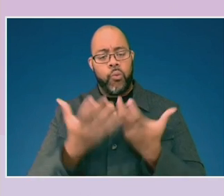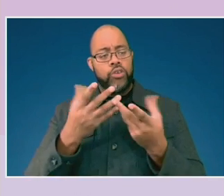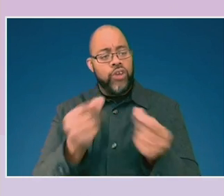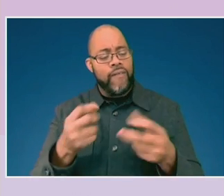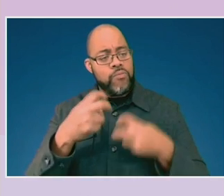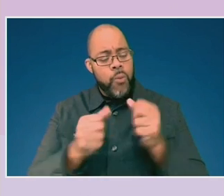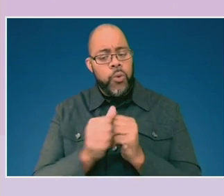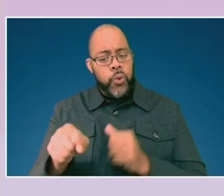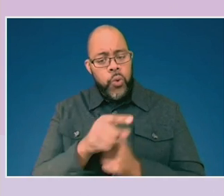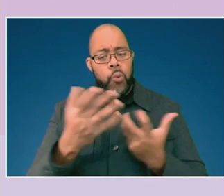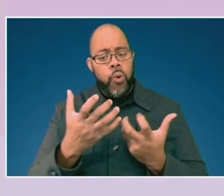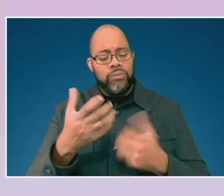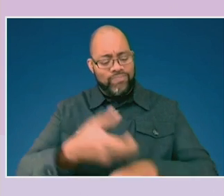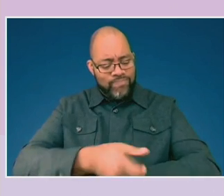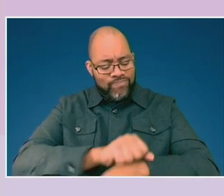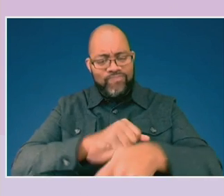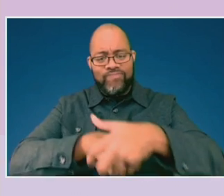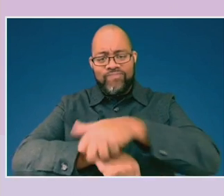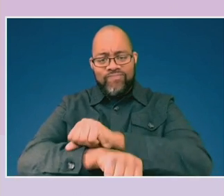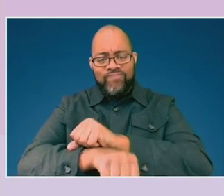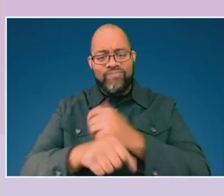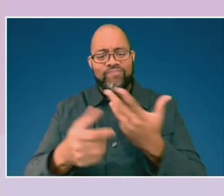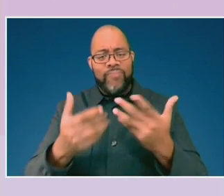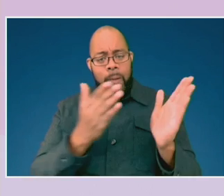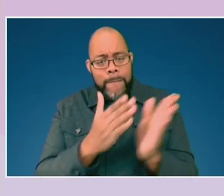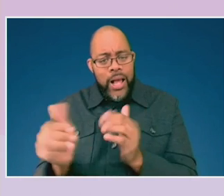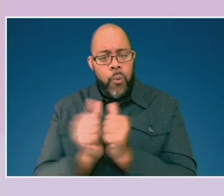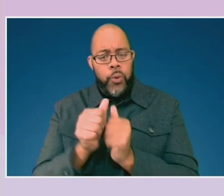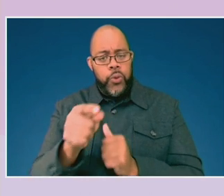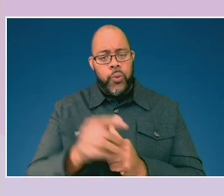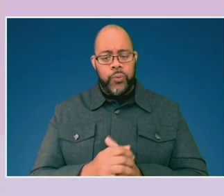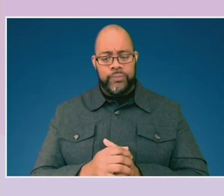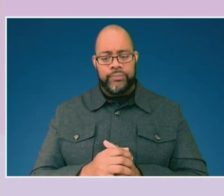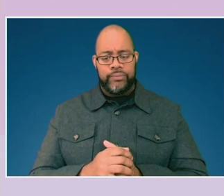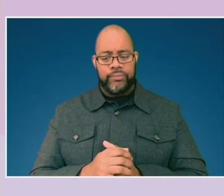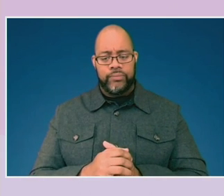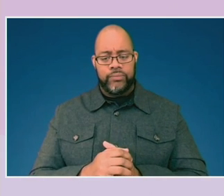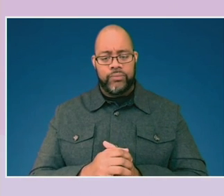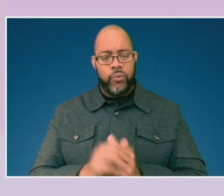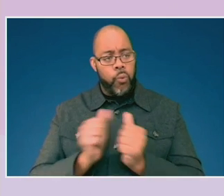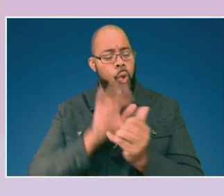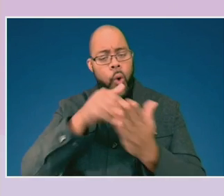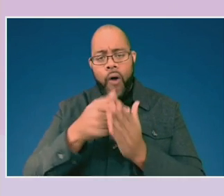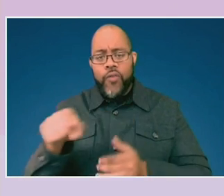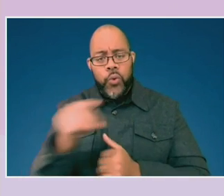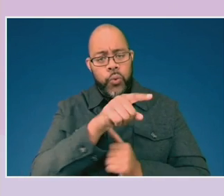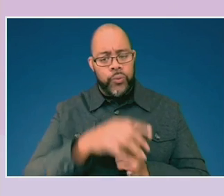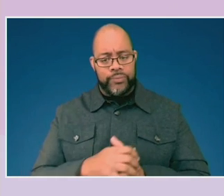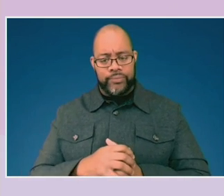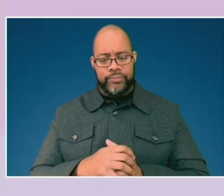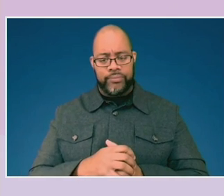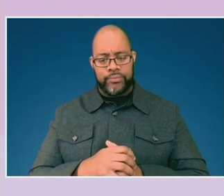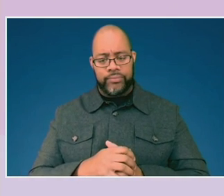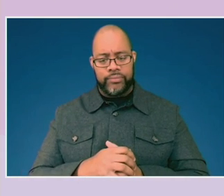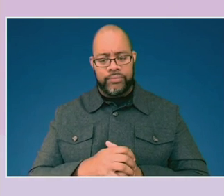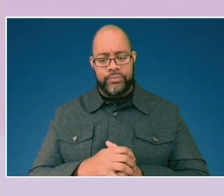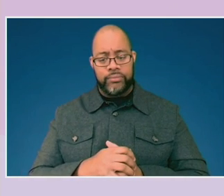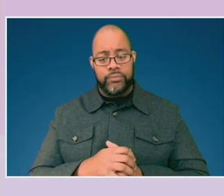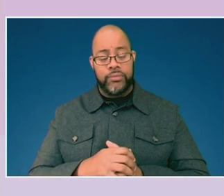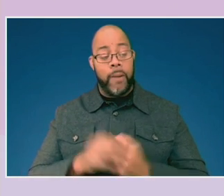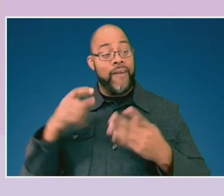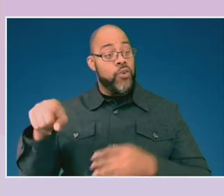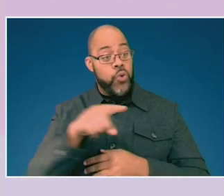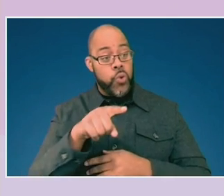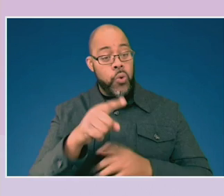you. We want to roll up our sleeves and plan with you, with all of you. I know many of you will be meeting